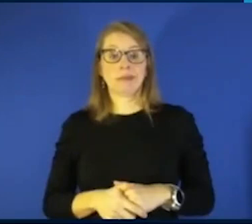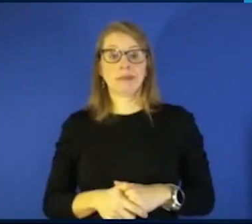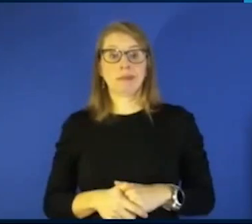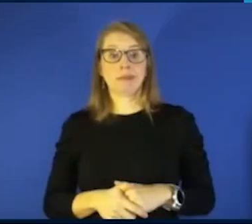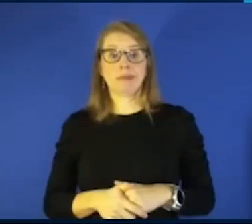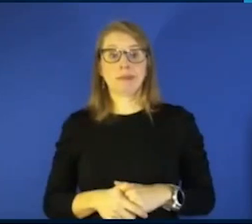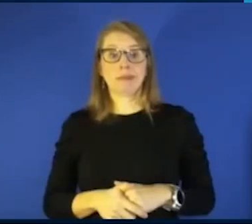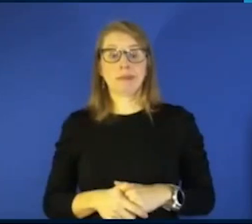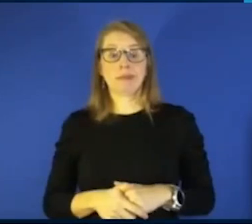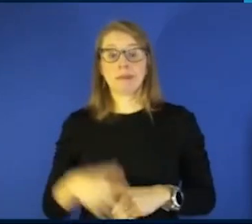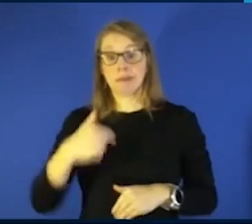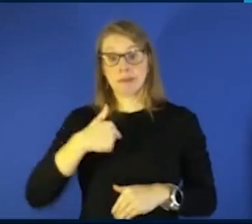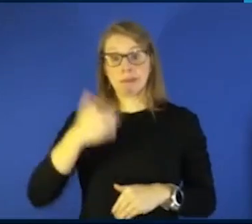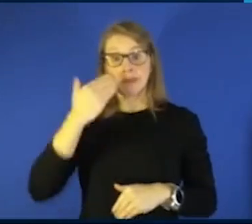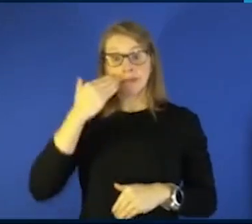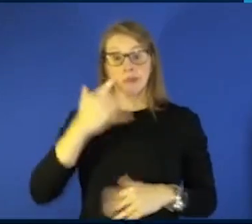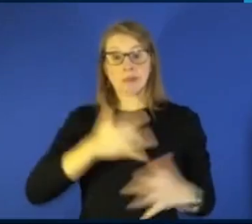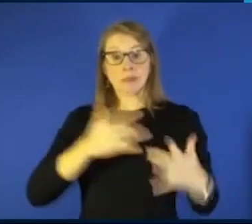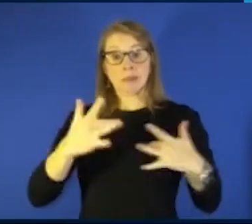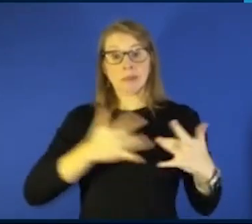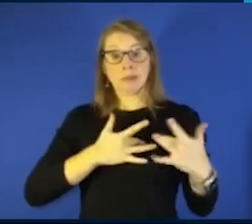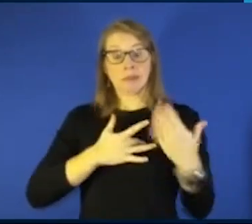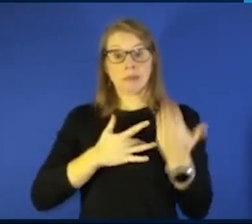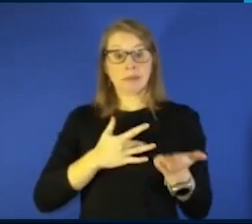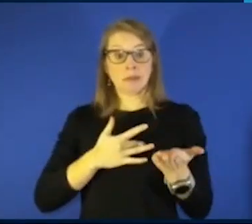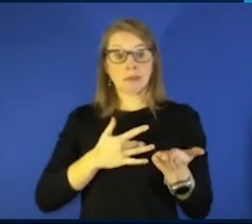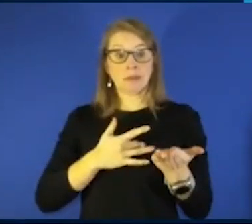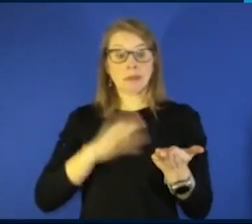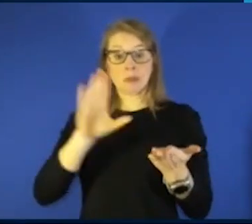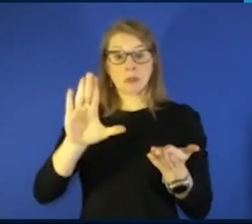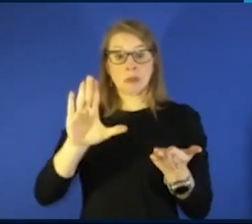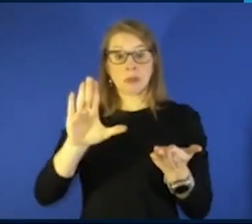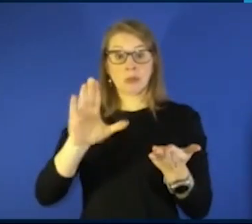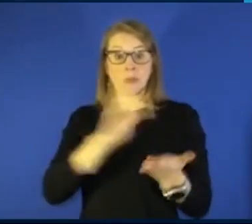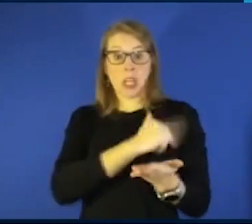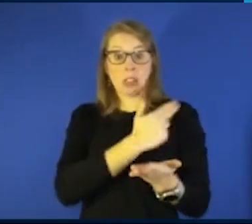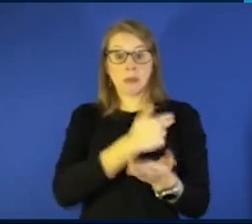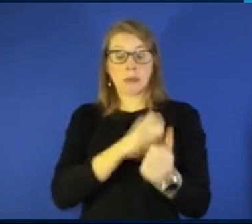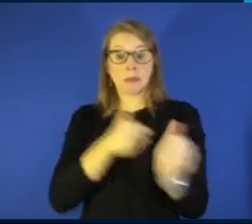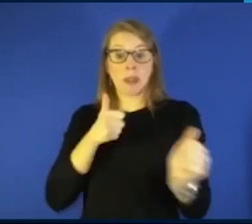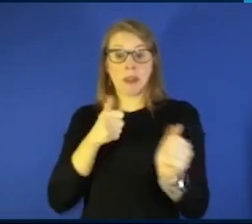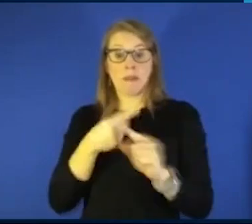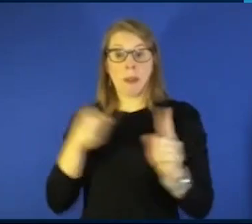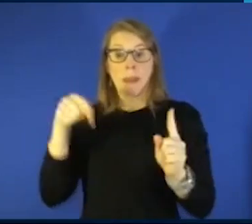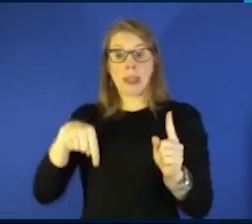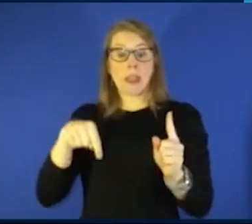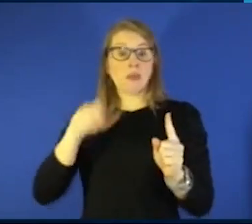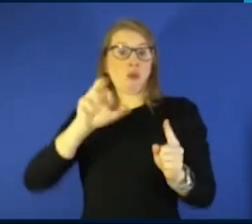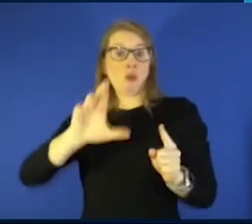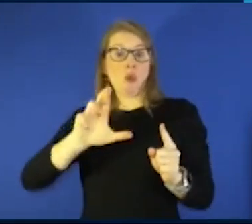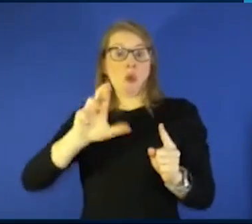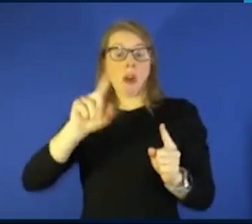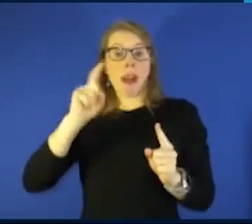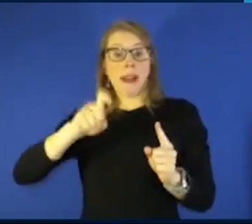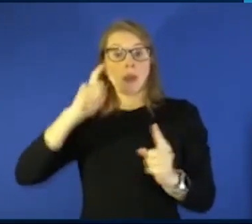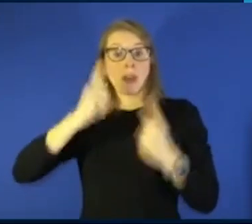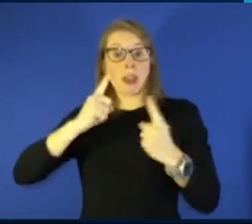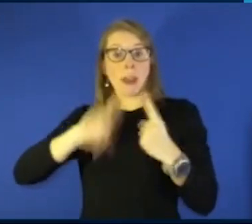I know it's got to be concerning you. Is your hospital backed up from this? Have you had to think about elective surgeries at